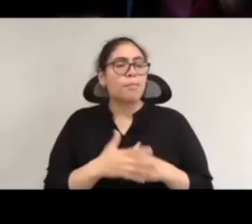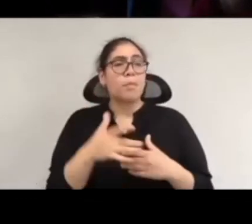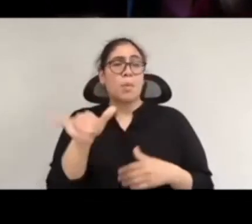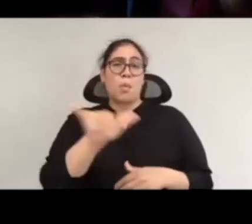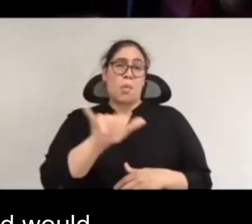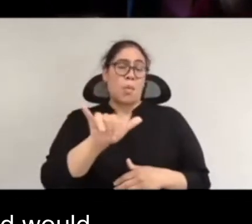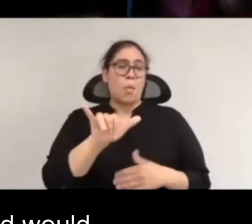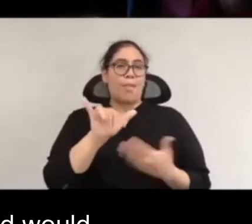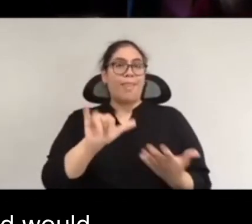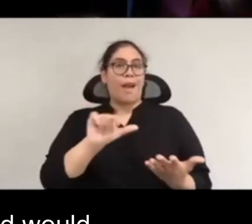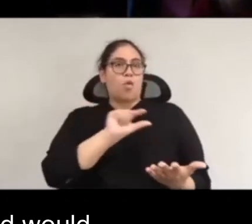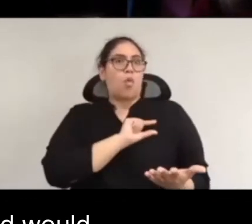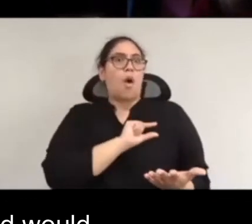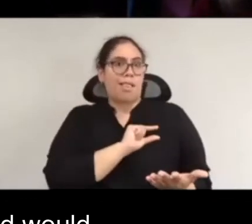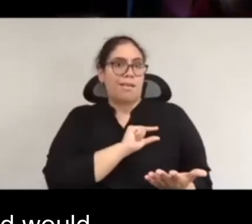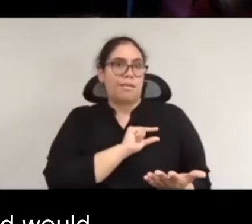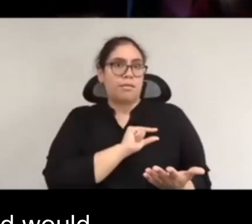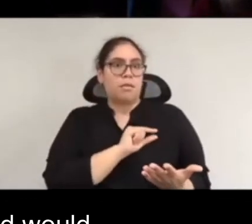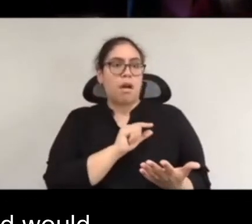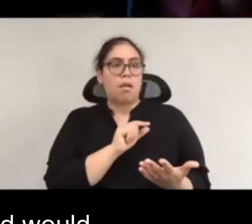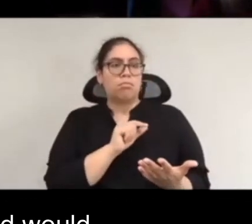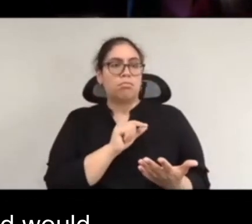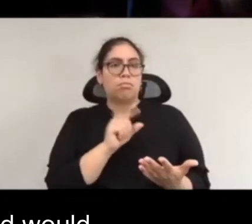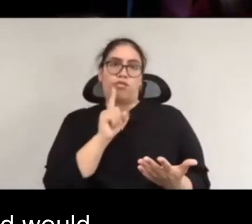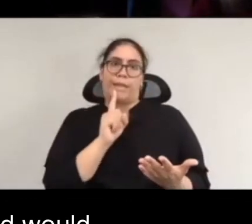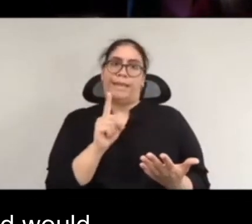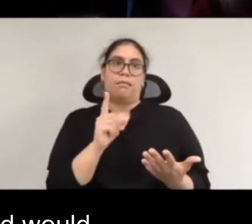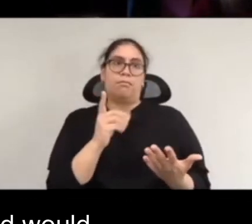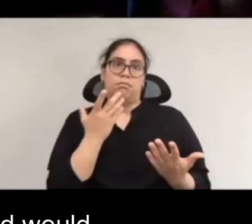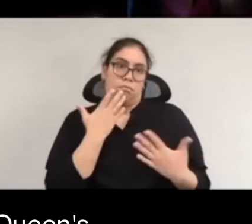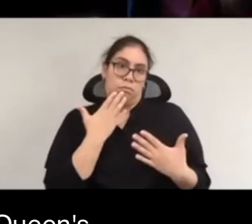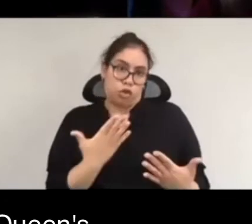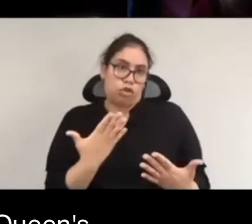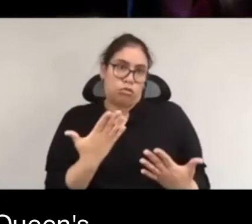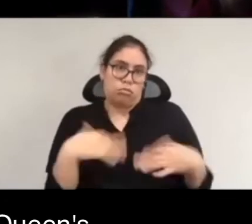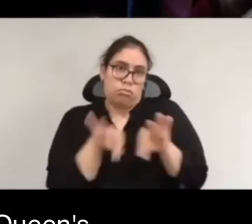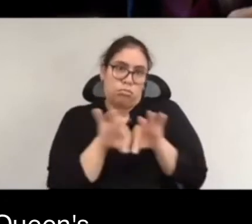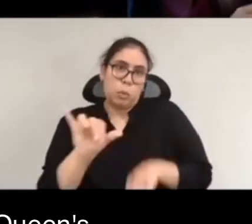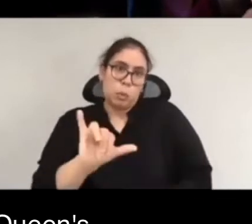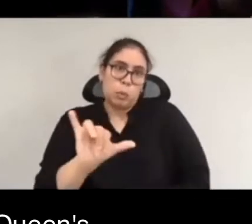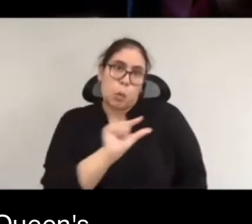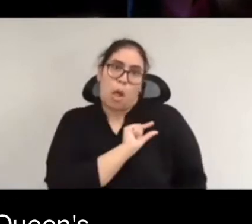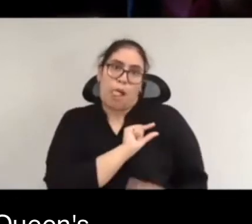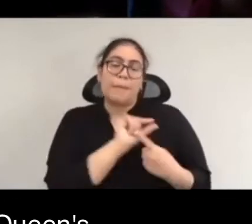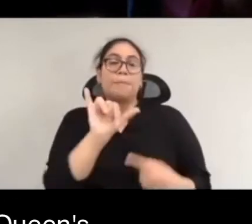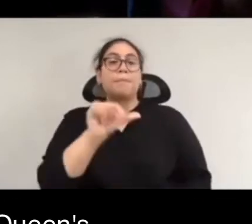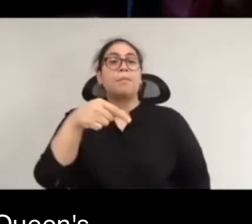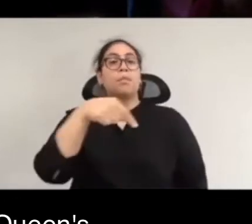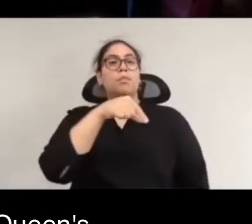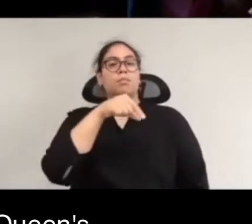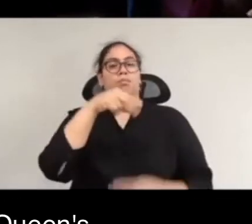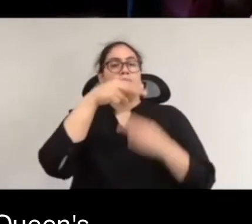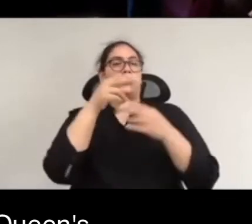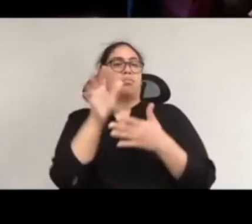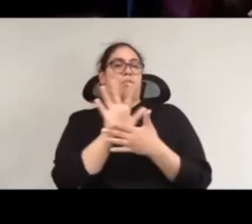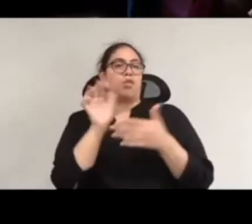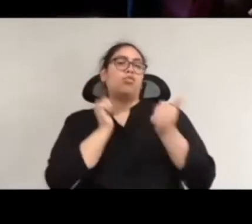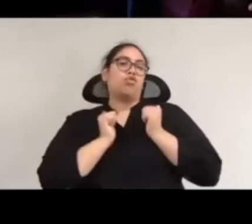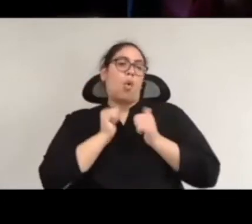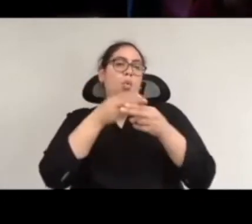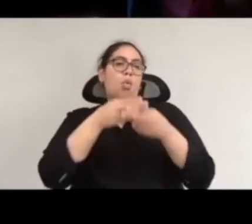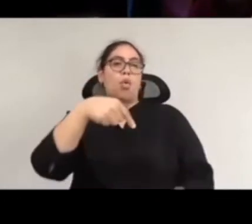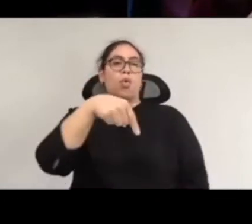quality be really good would be a great thing too. I think like Queen's Gambit, I was watching,